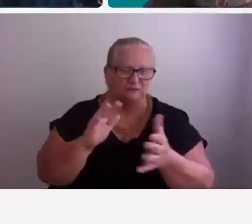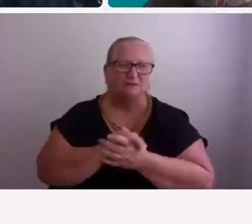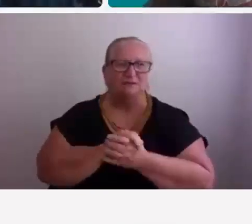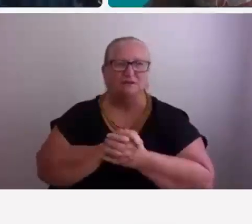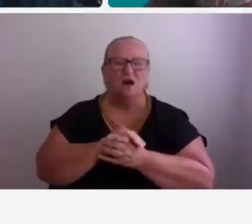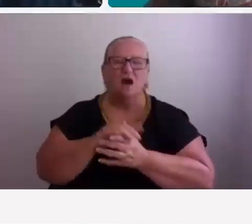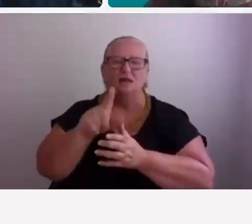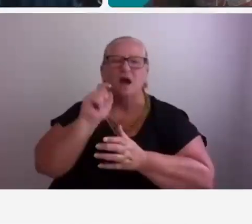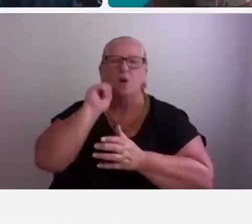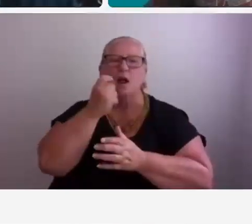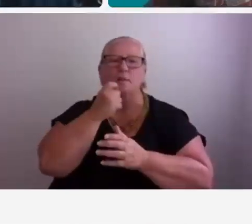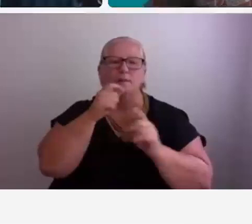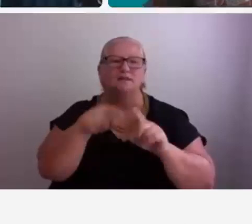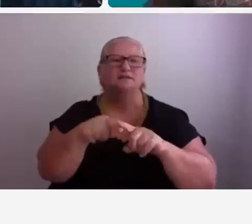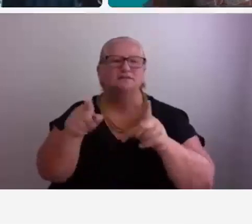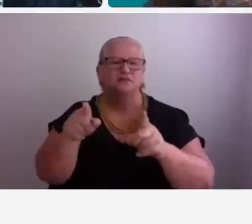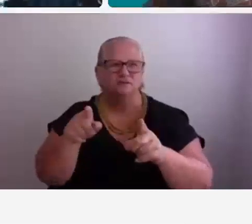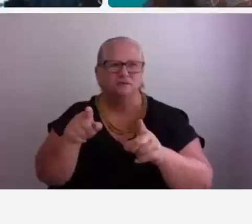that will be a little bit different,